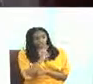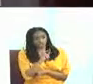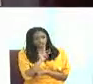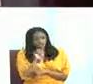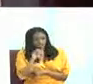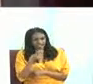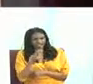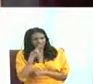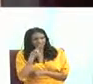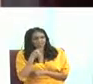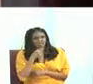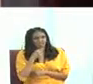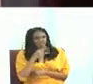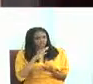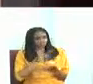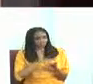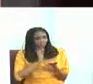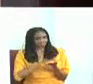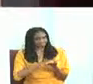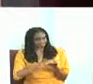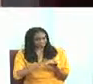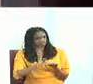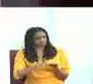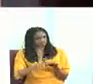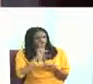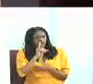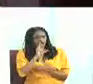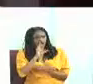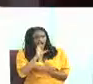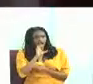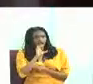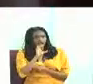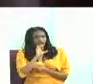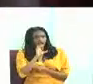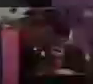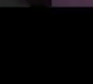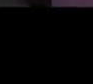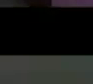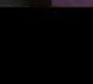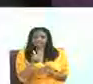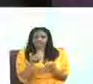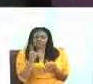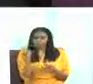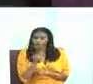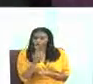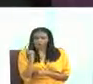sound doctrine is not always that which we have been taught.